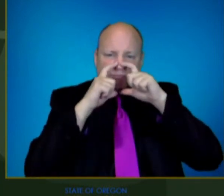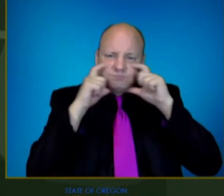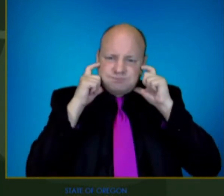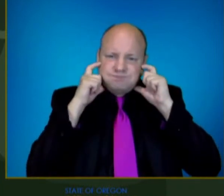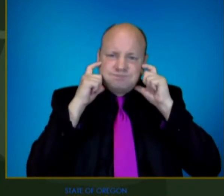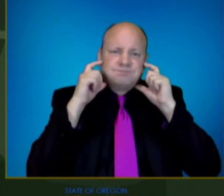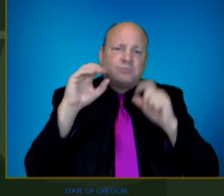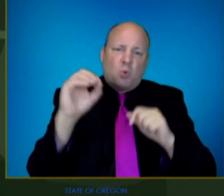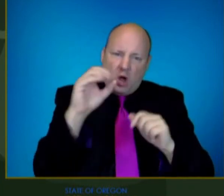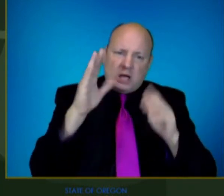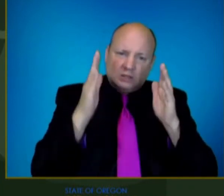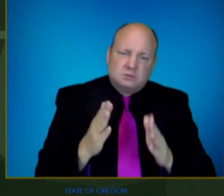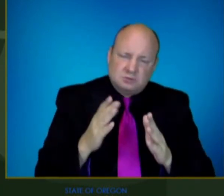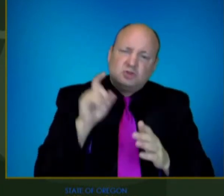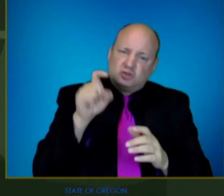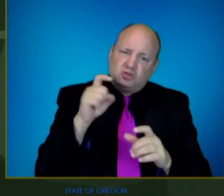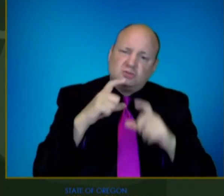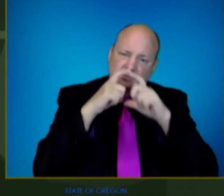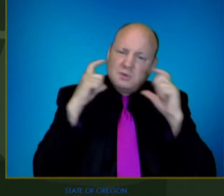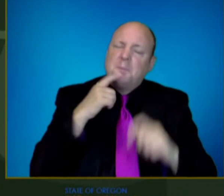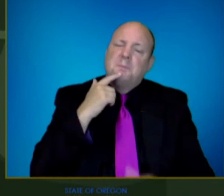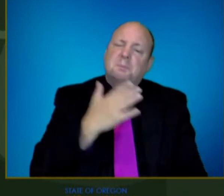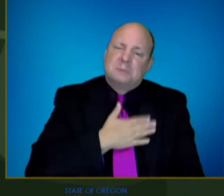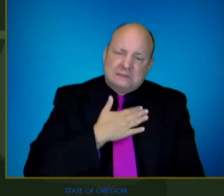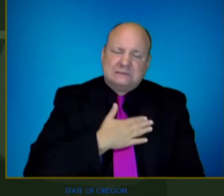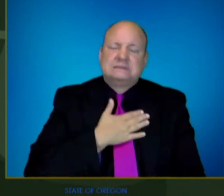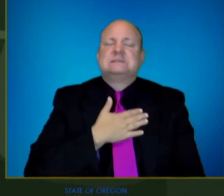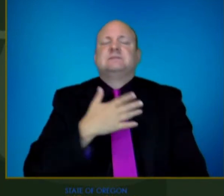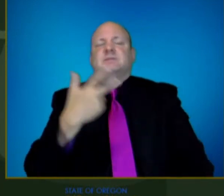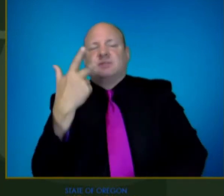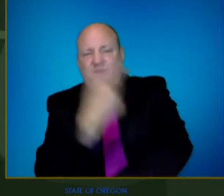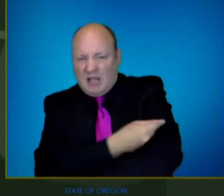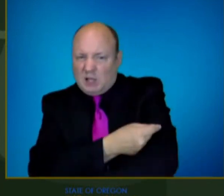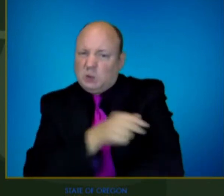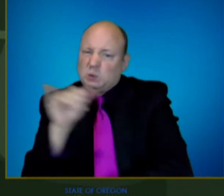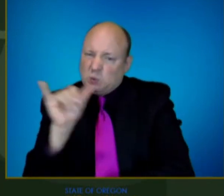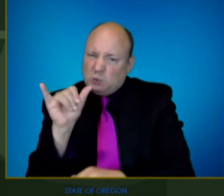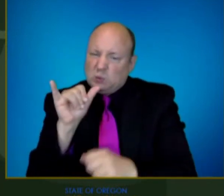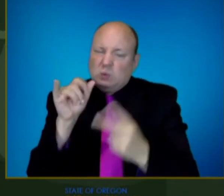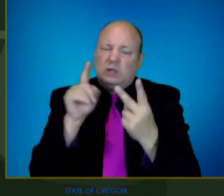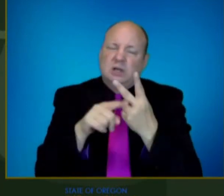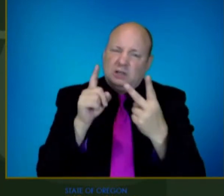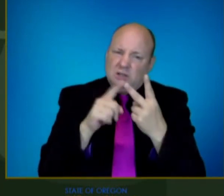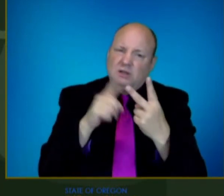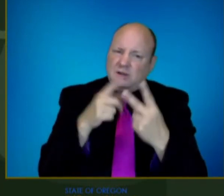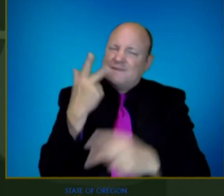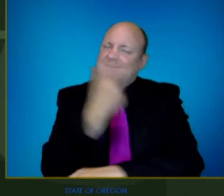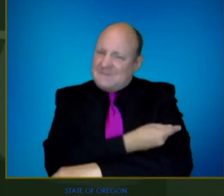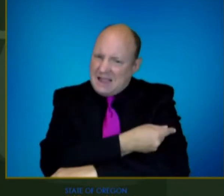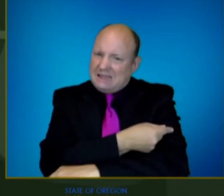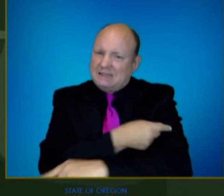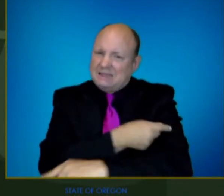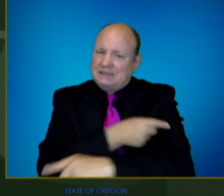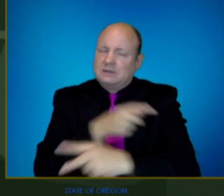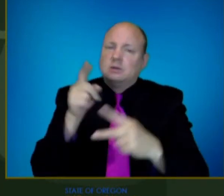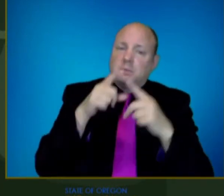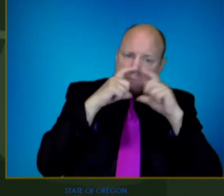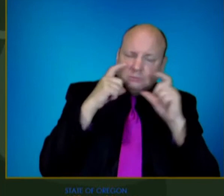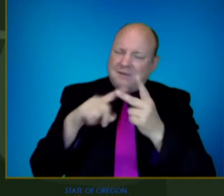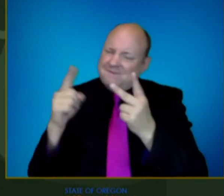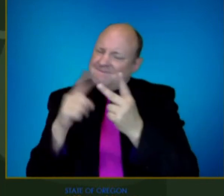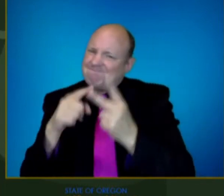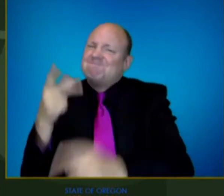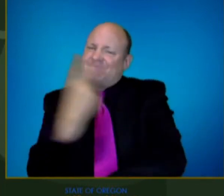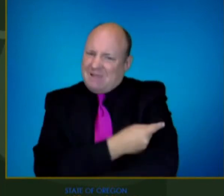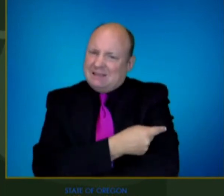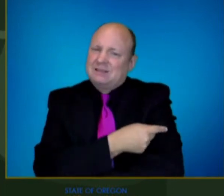eligible for vaccines making a plan. And this is every Oregonian when they're in an indoor public place, putting on their mask